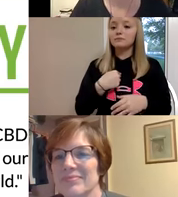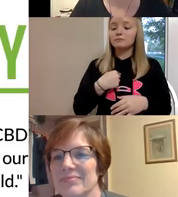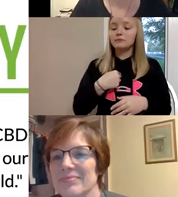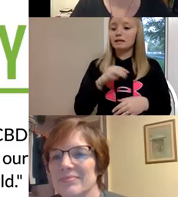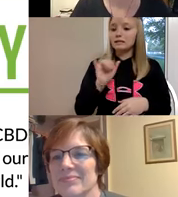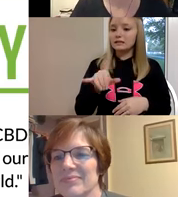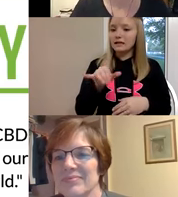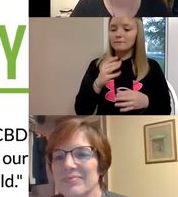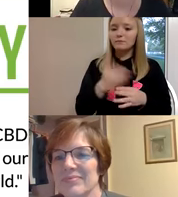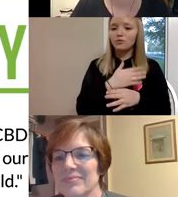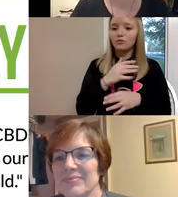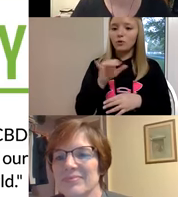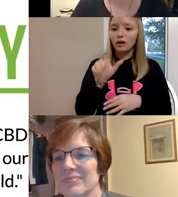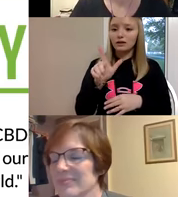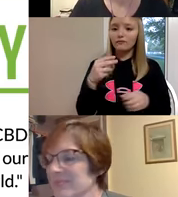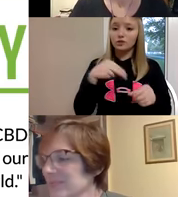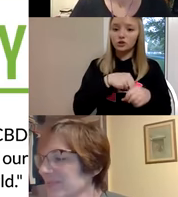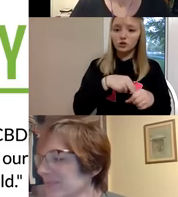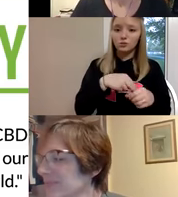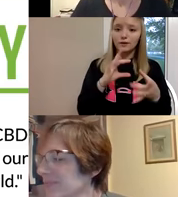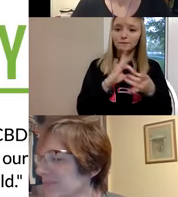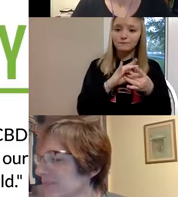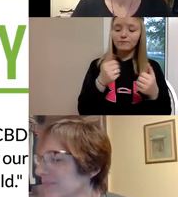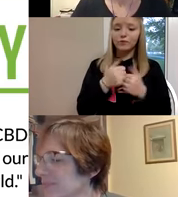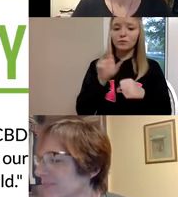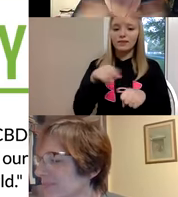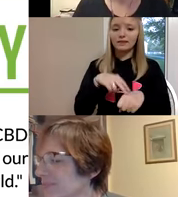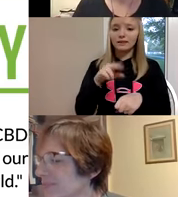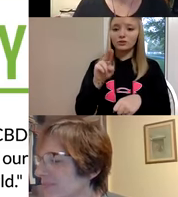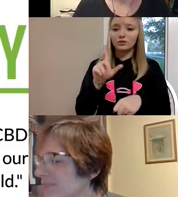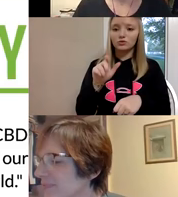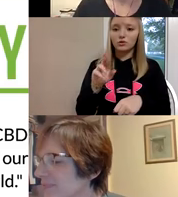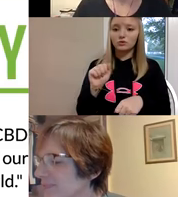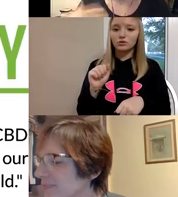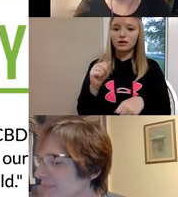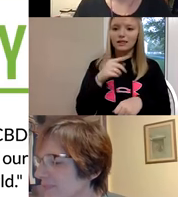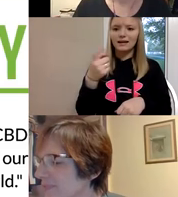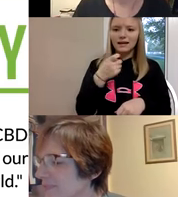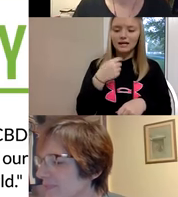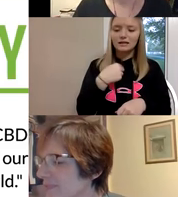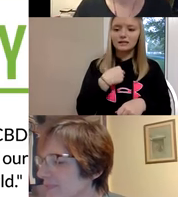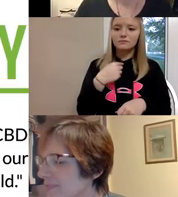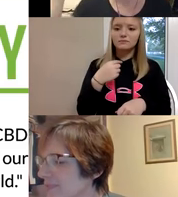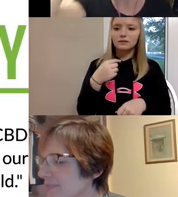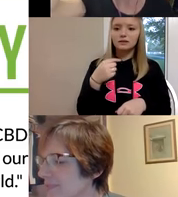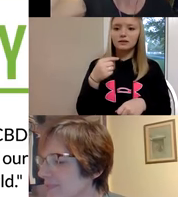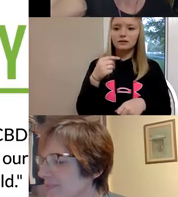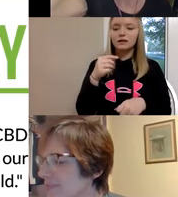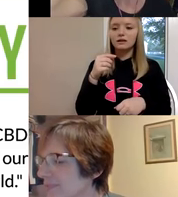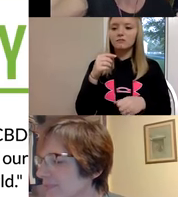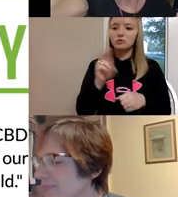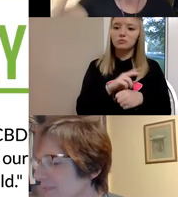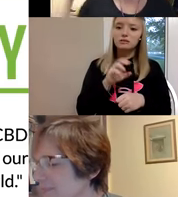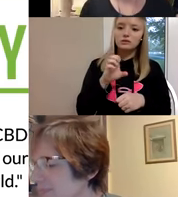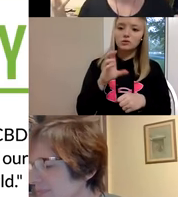before Young Living joined with Nature's Ultra, people asked me, they knew I did essential oils and they had heard of CBD oil. So just